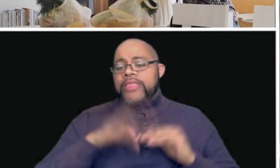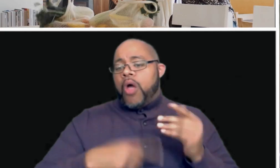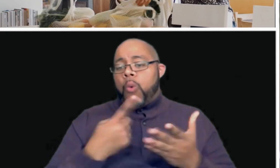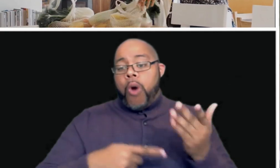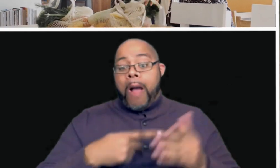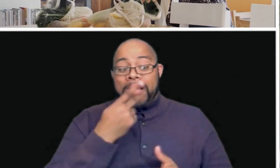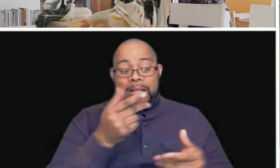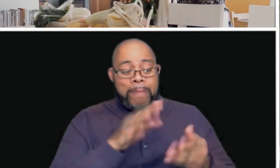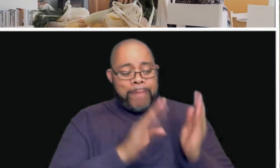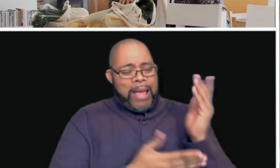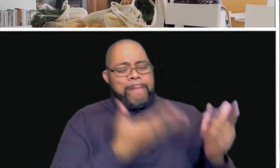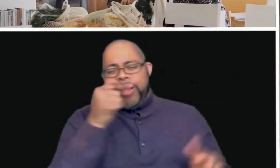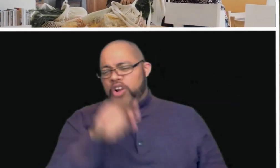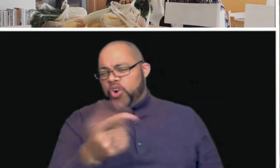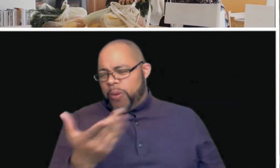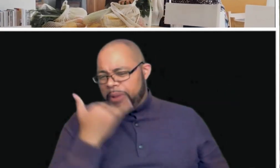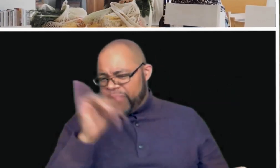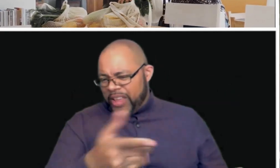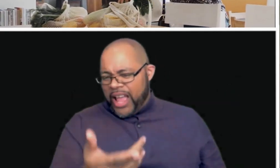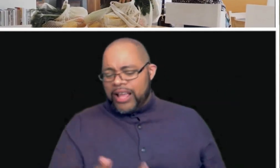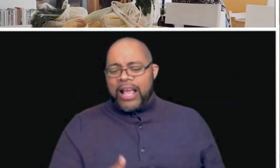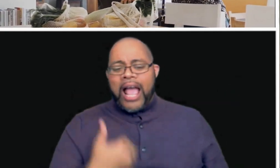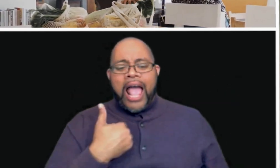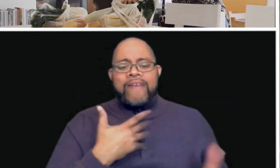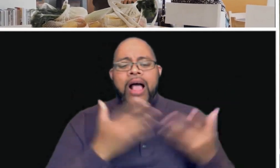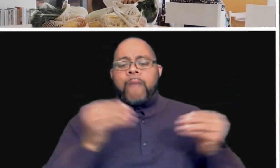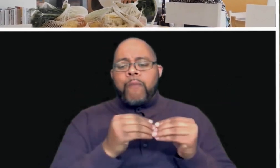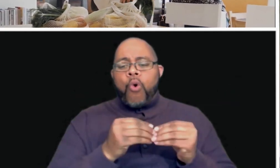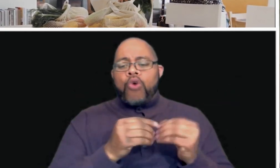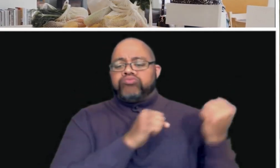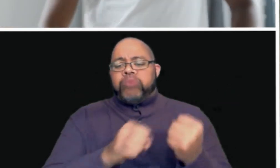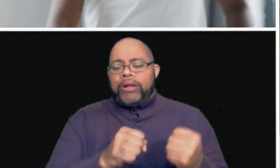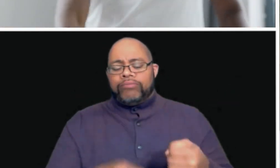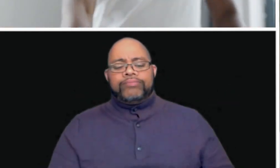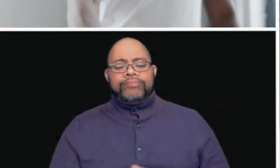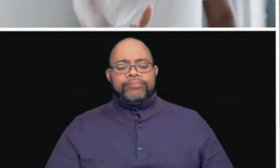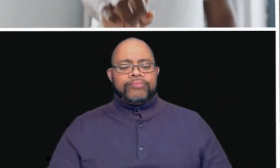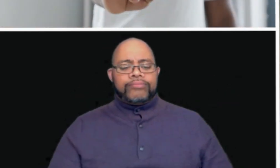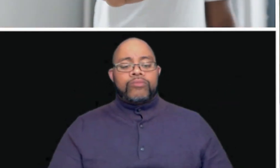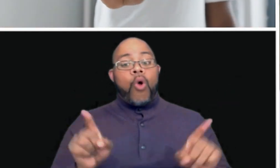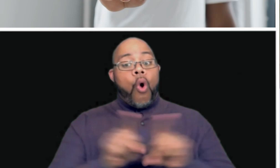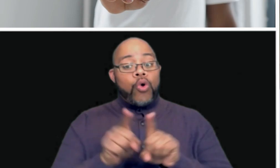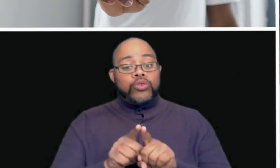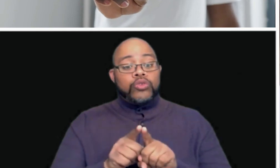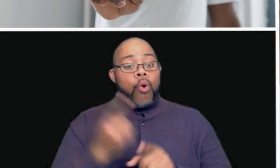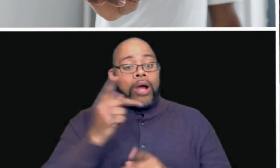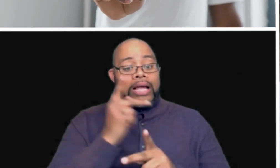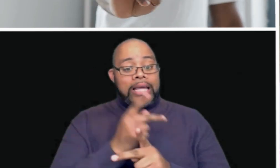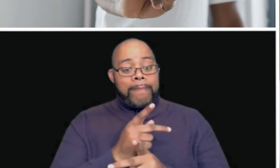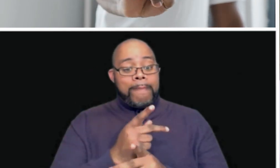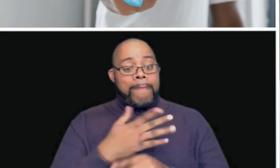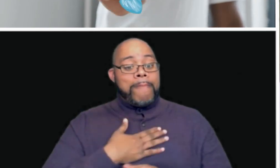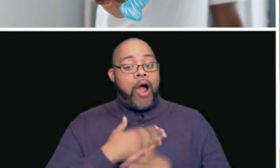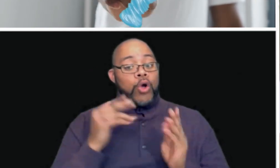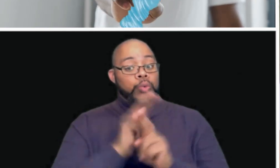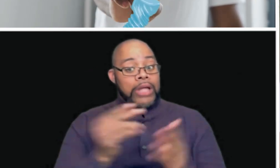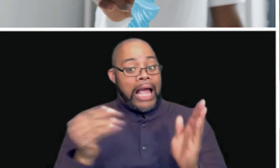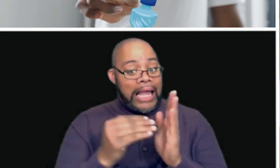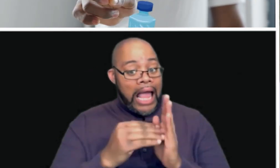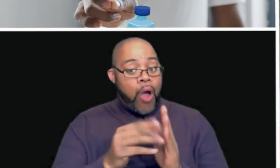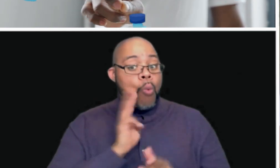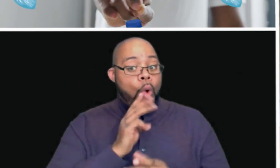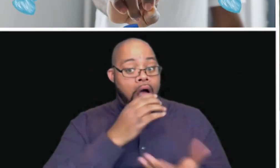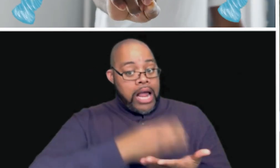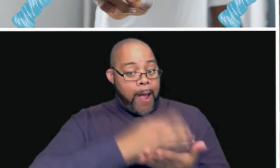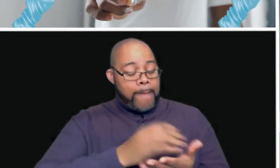not more than what a plastic bag can hold, and it's going to have a lot more strength to it. I also always keep my